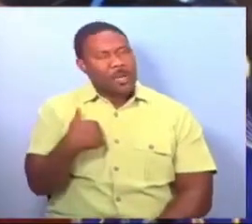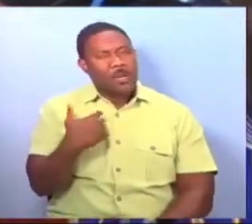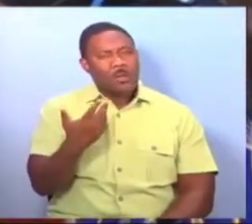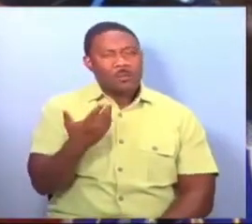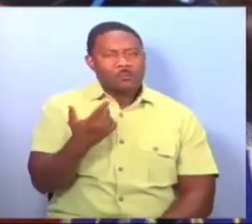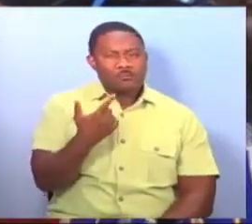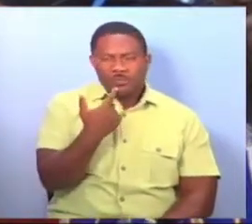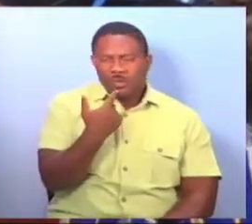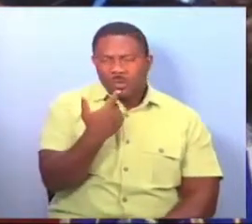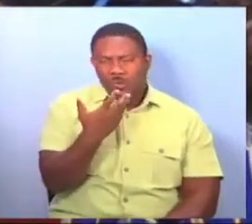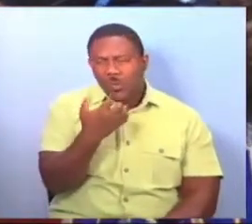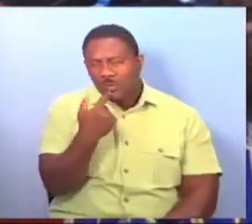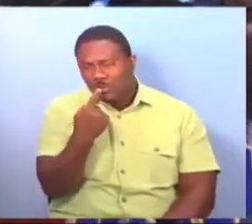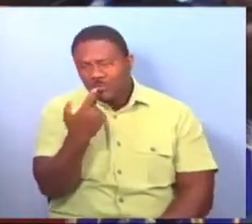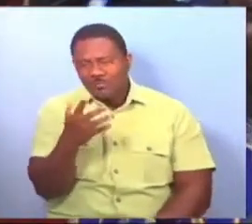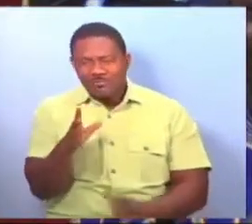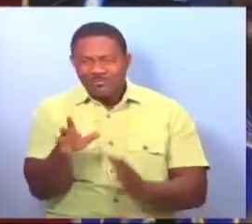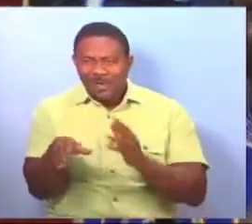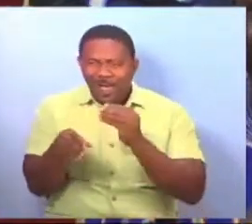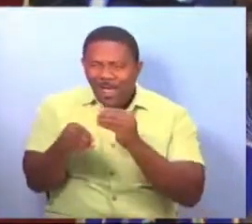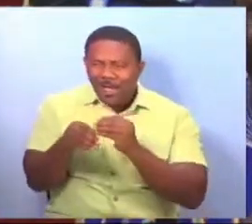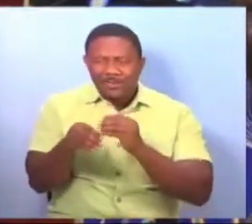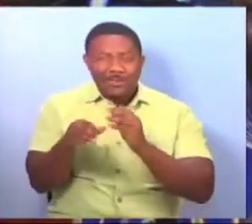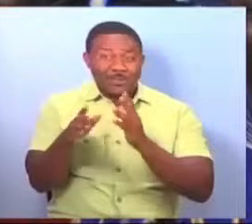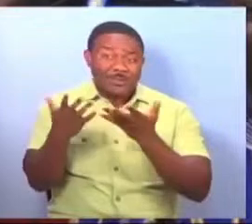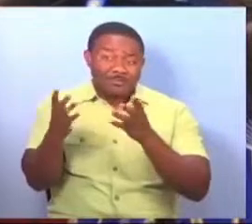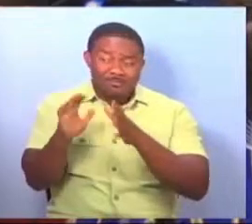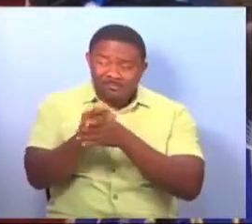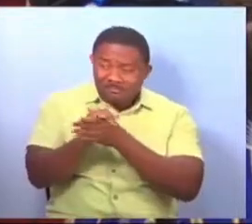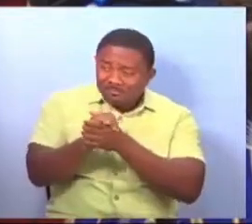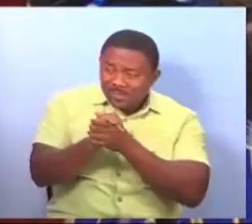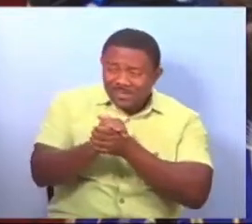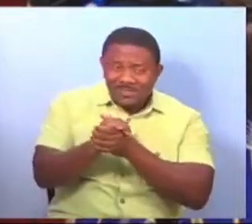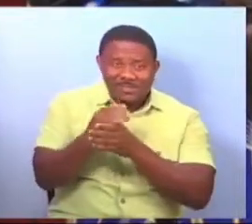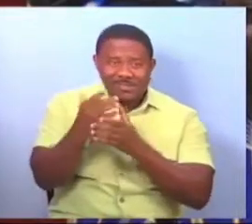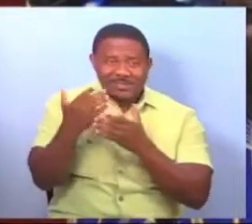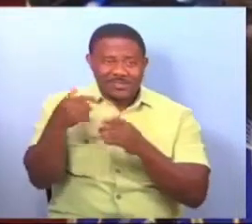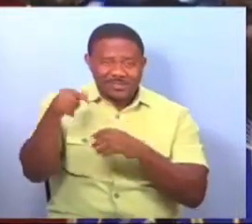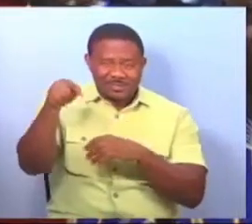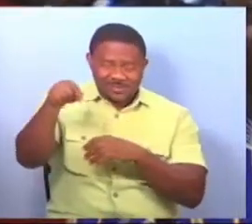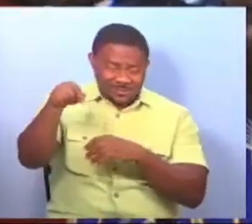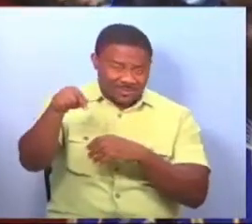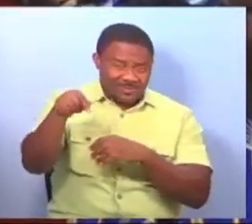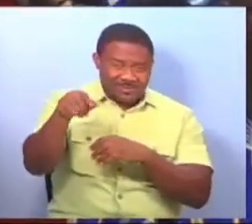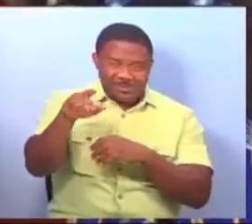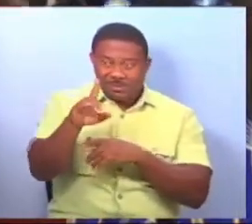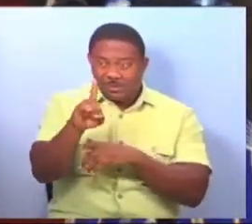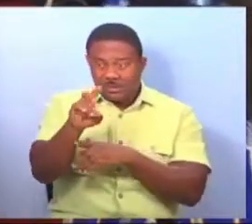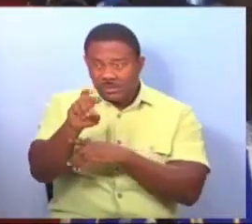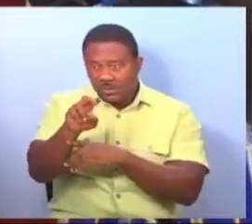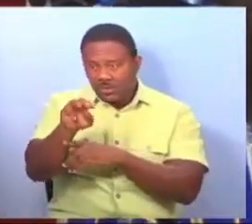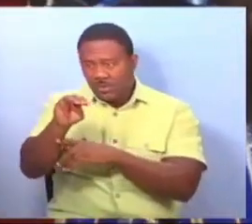to also add briefly in congratulating the